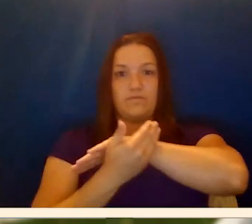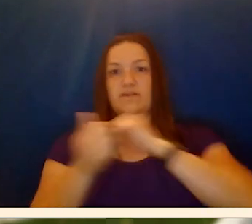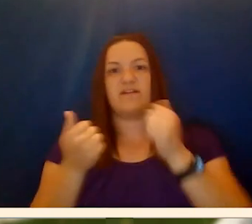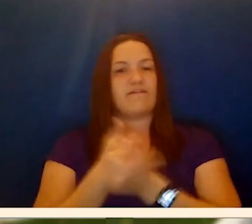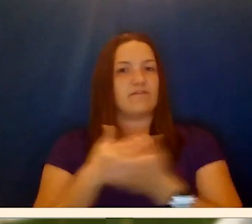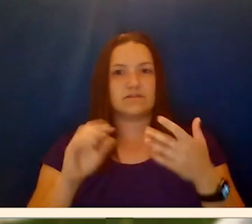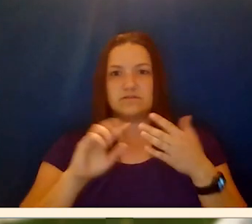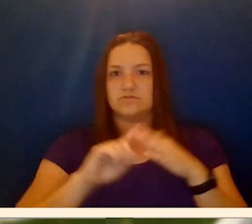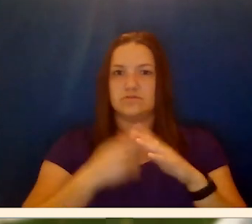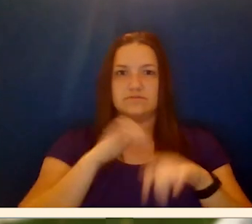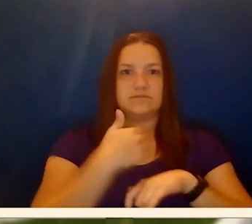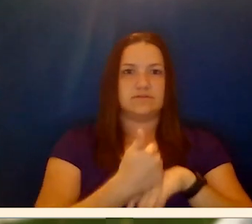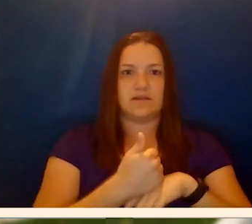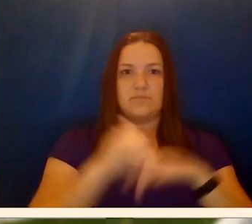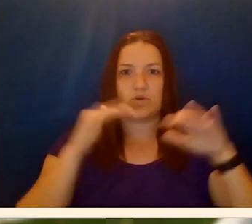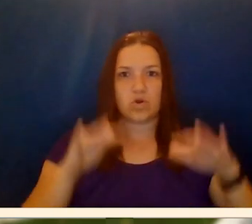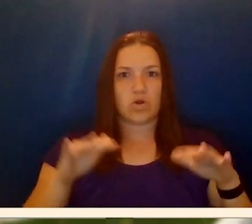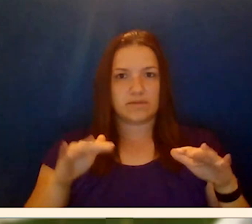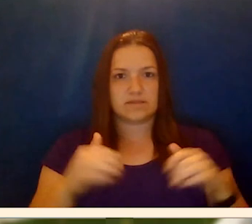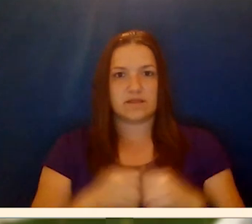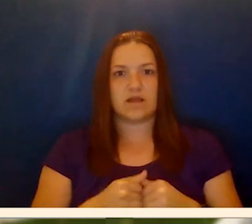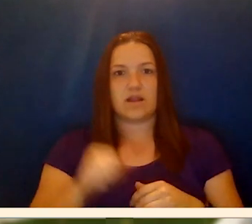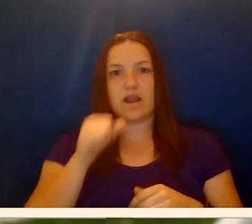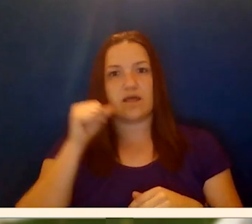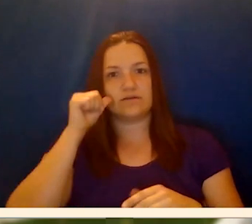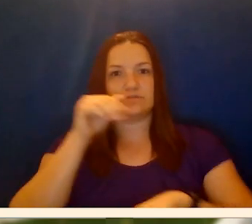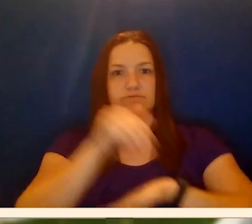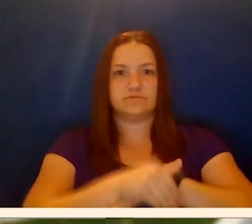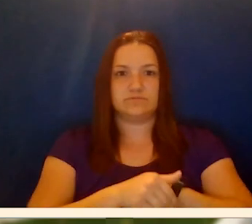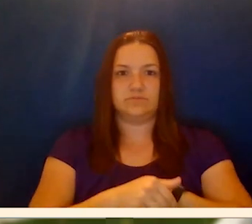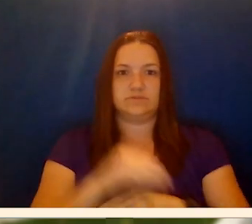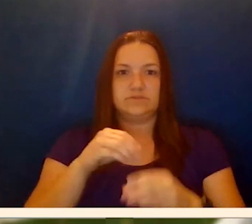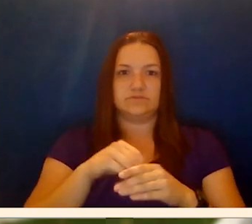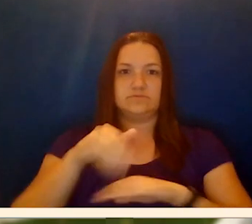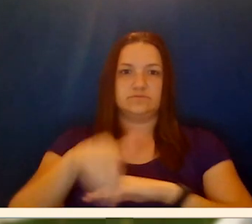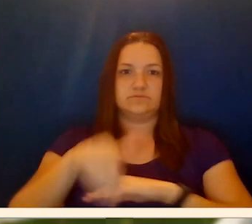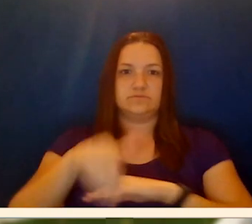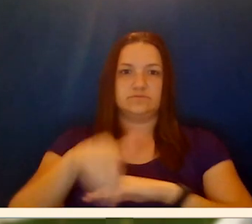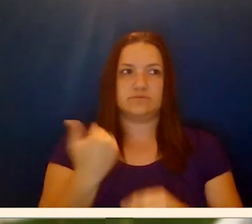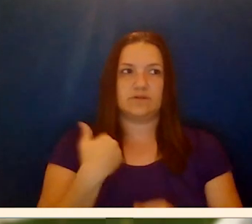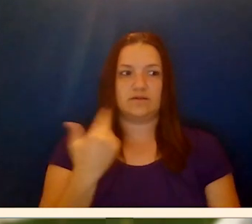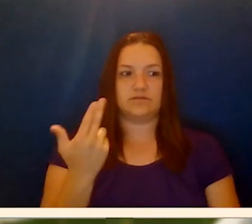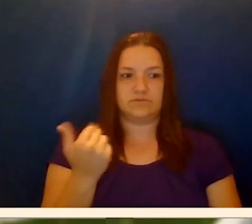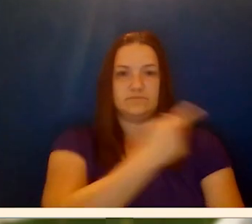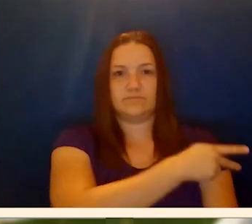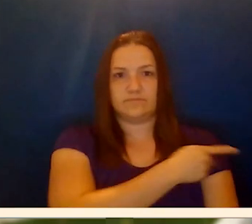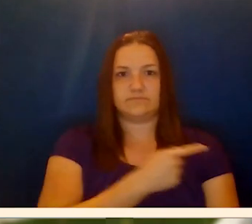going and really calm things down. Last night, going into the evening, we only had 13